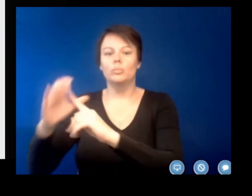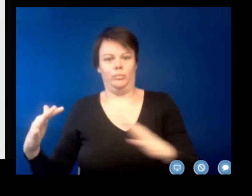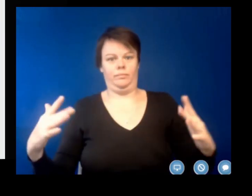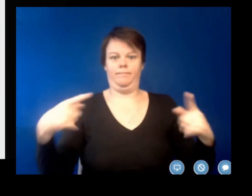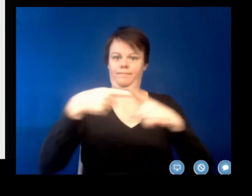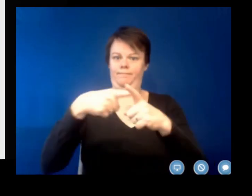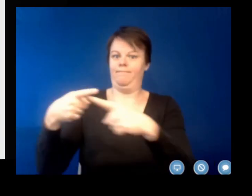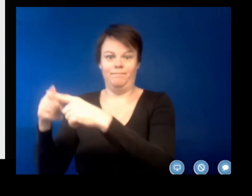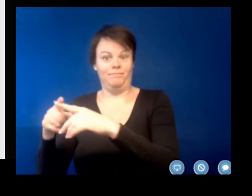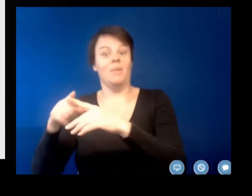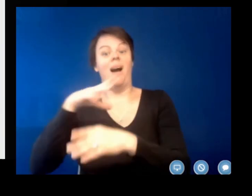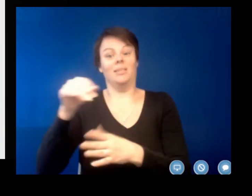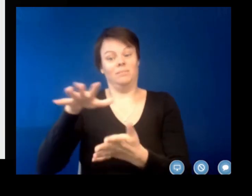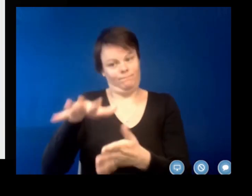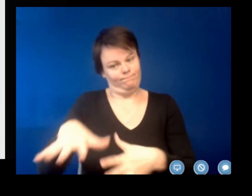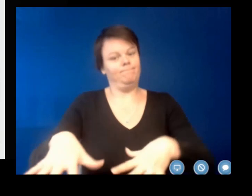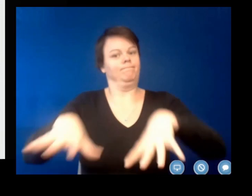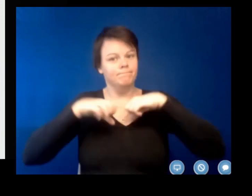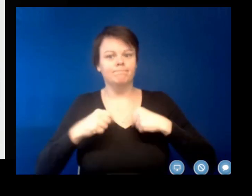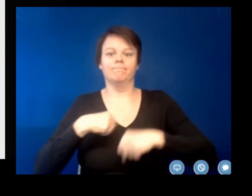what was the title?